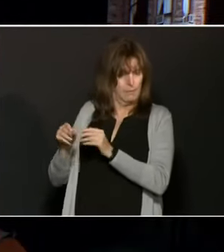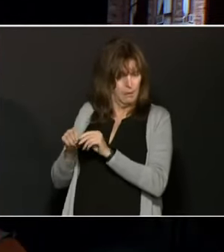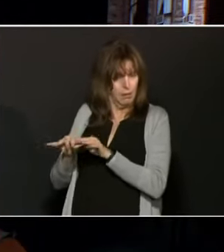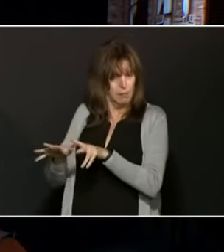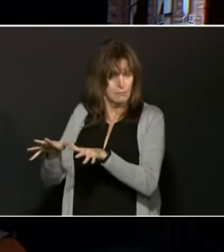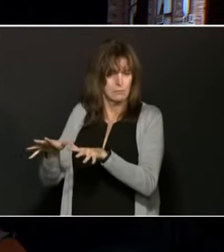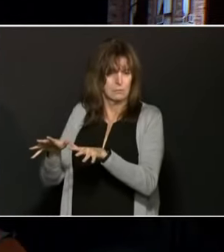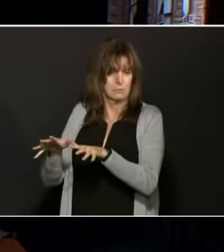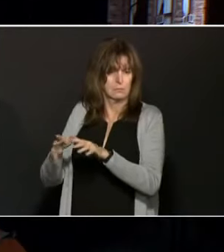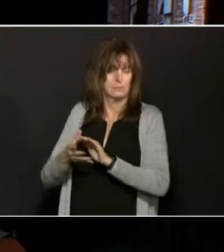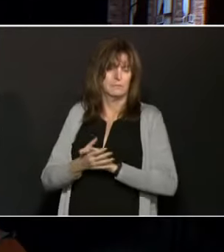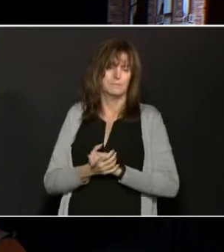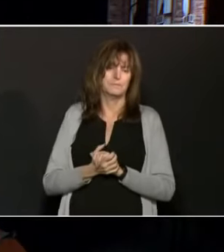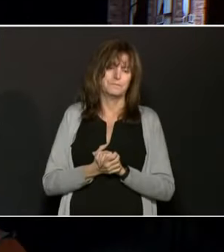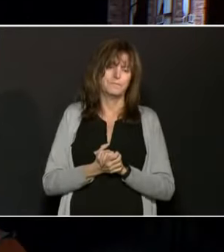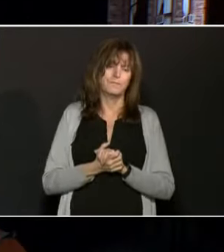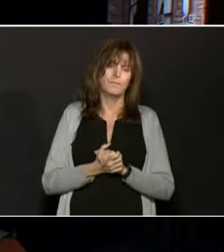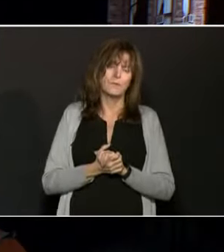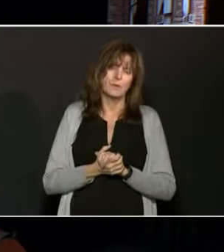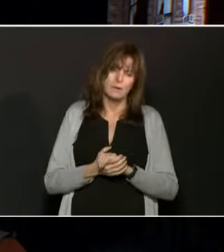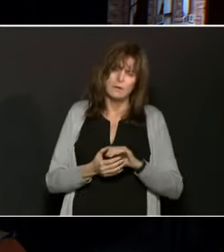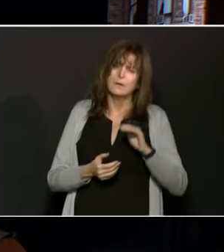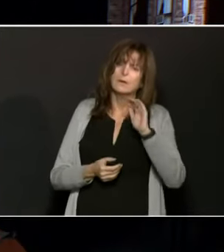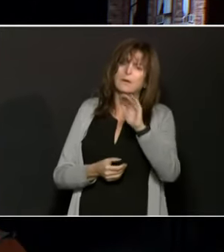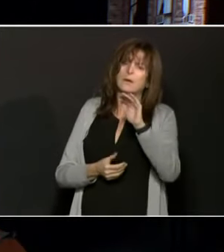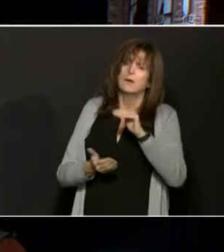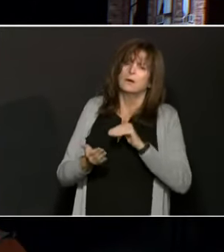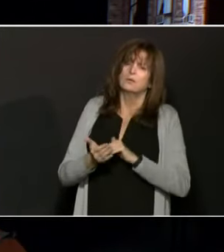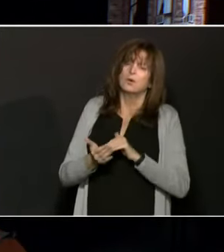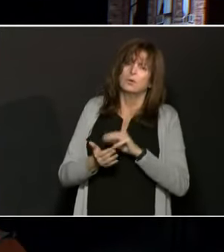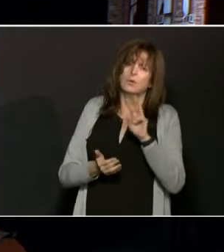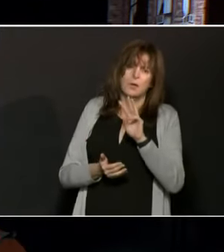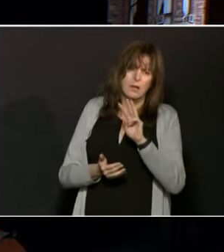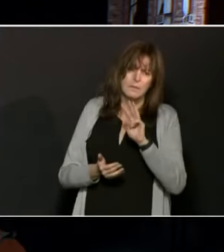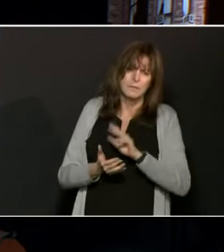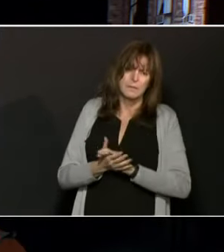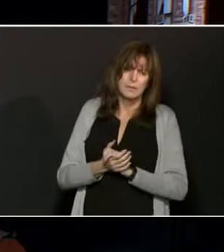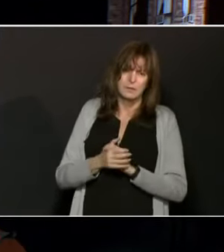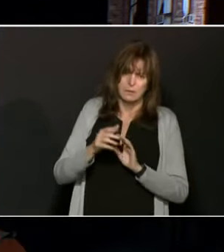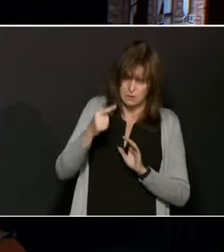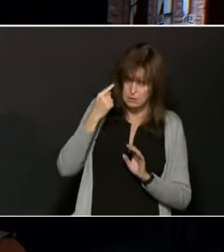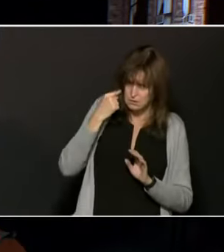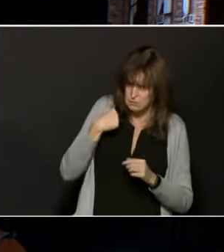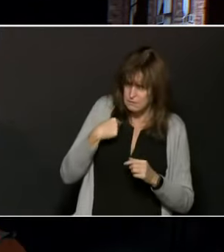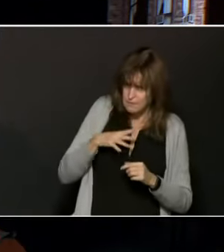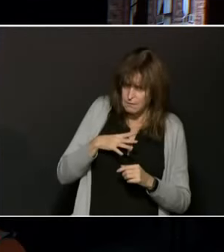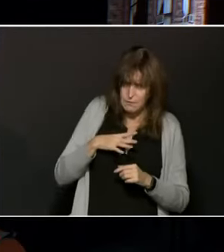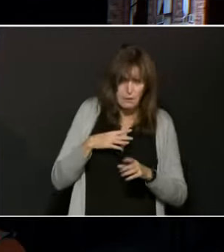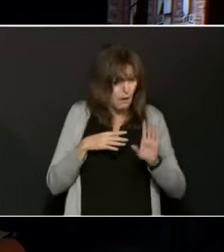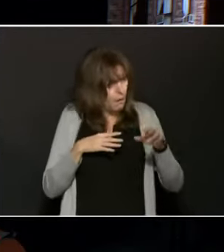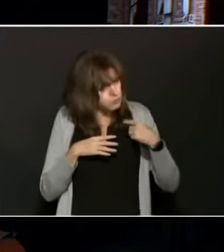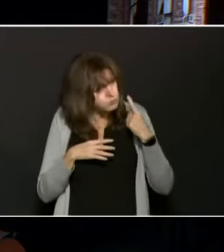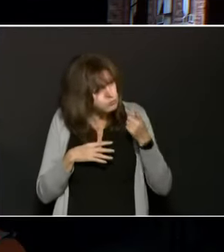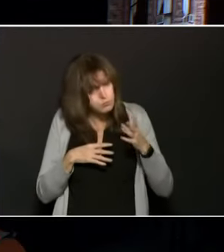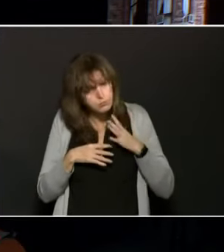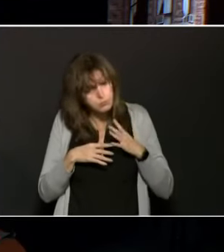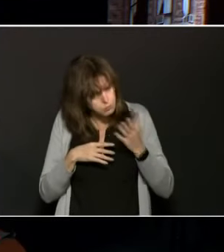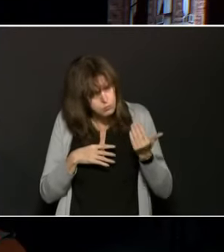For Dr. Williams, are you guys hearing me okay? Yes, we can. They'll move the camera in a